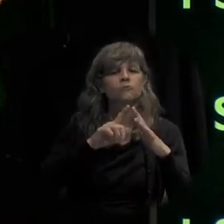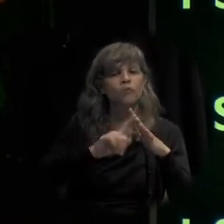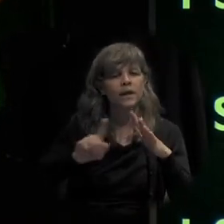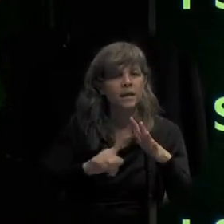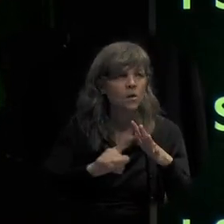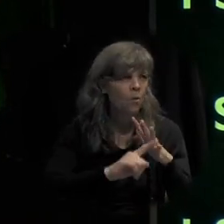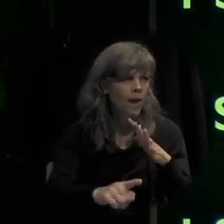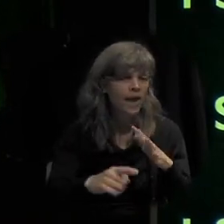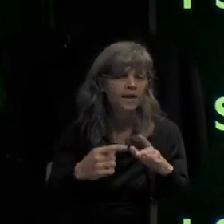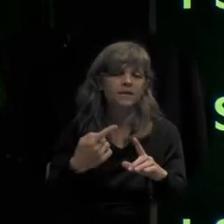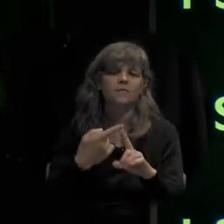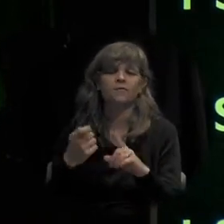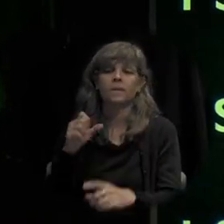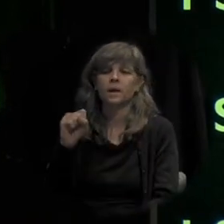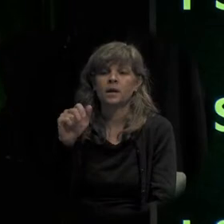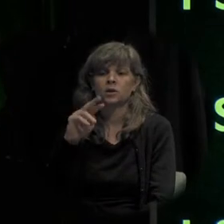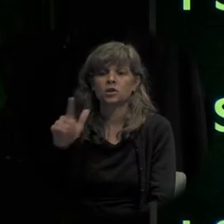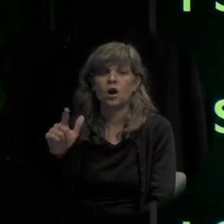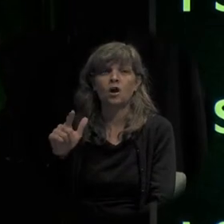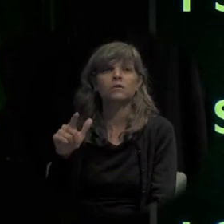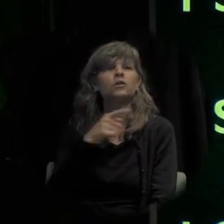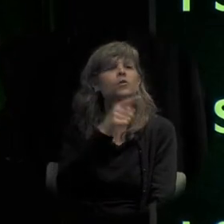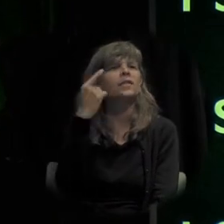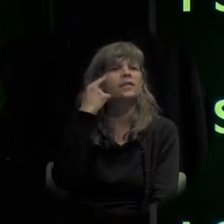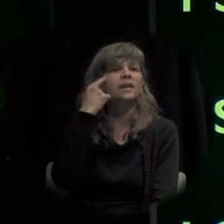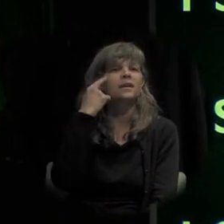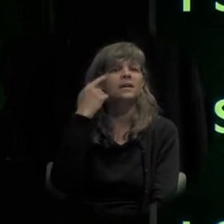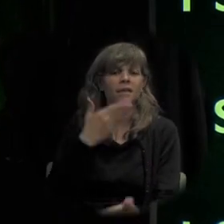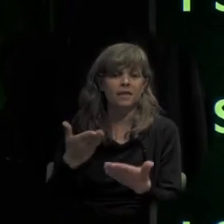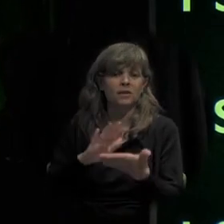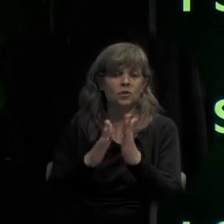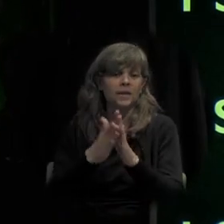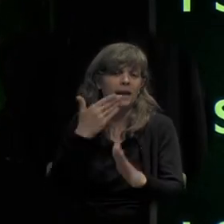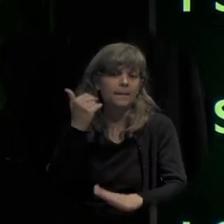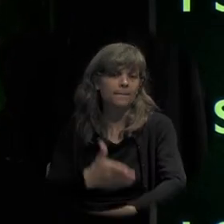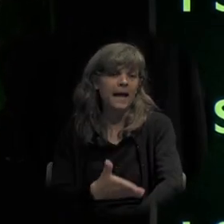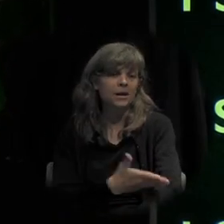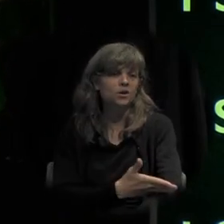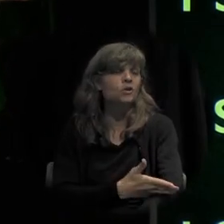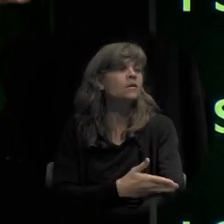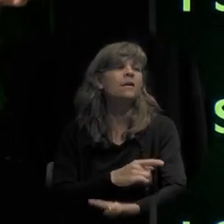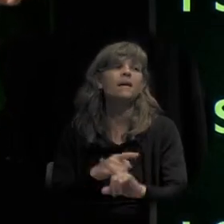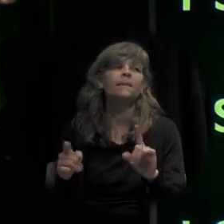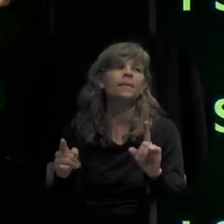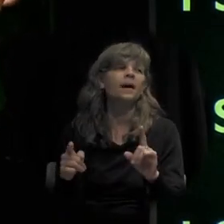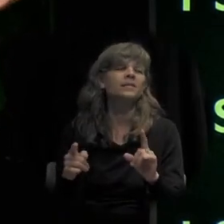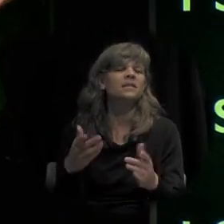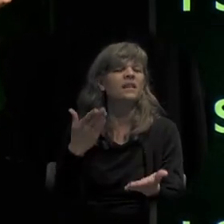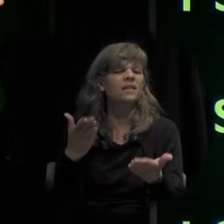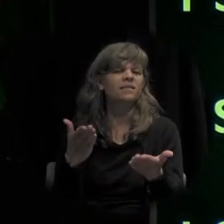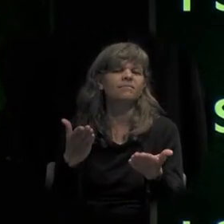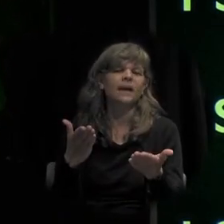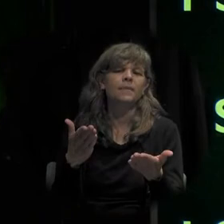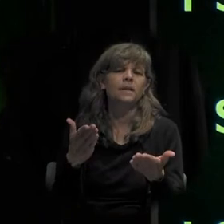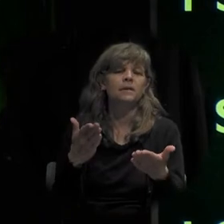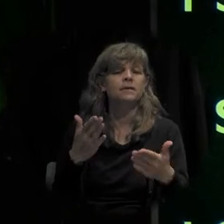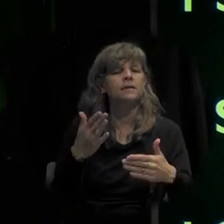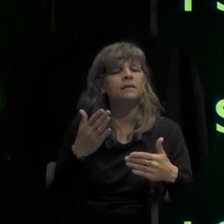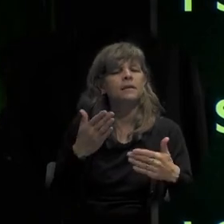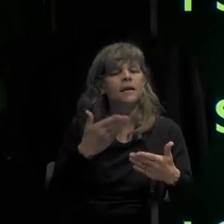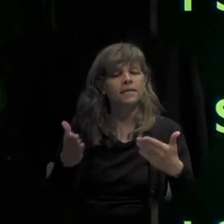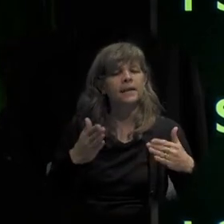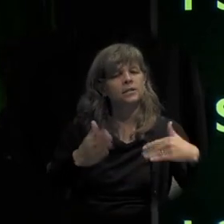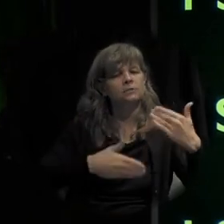better. But while David has his life threatened in Saul's presence, Saul continues to pursue him.